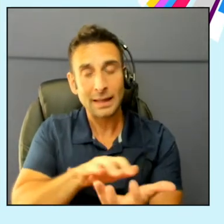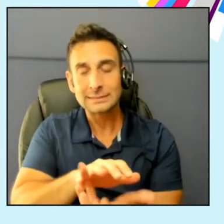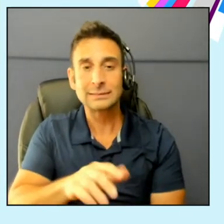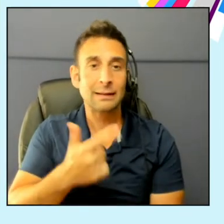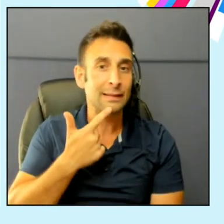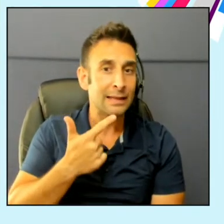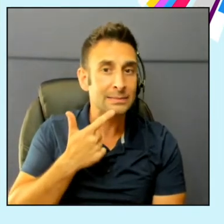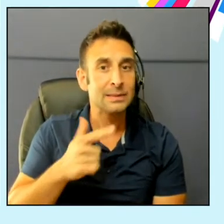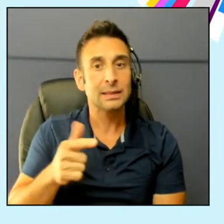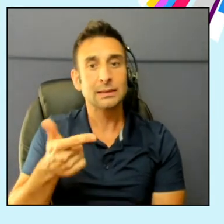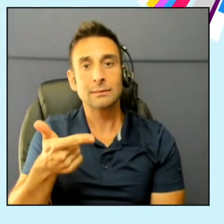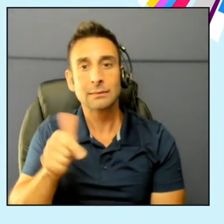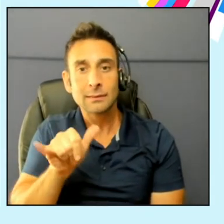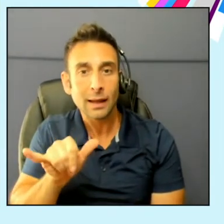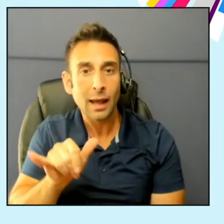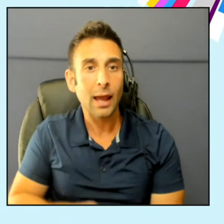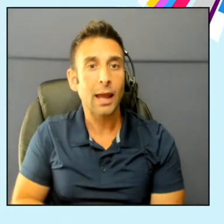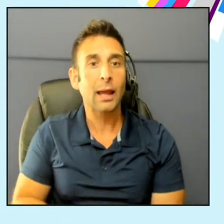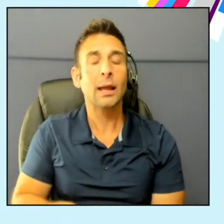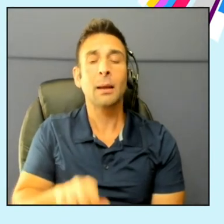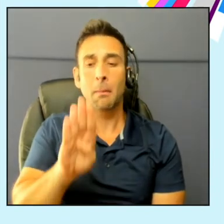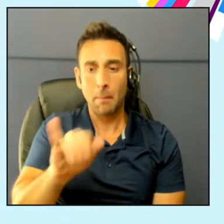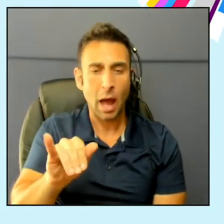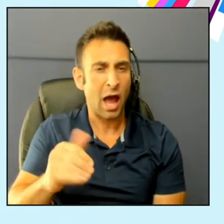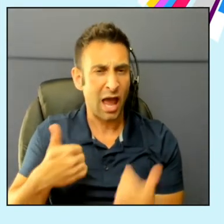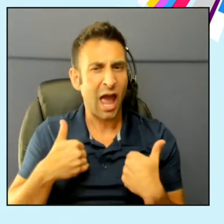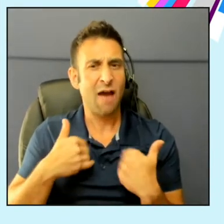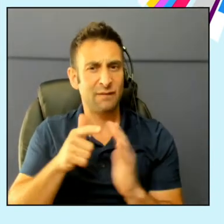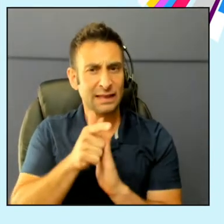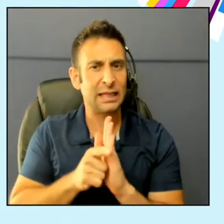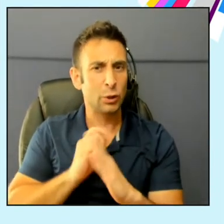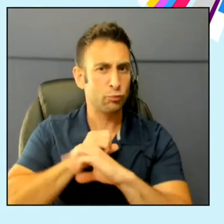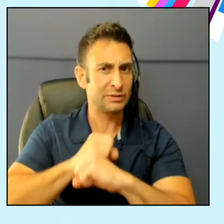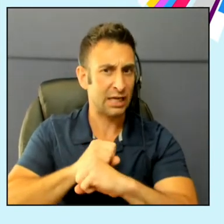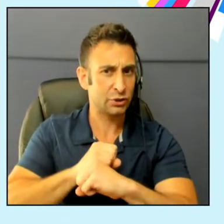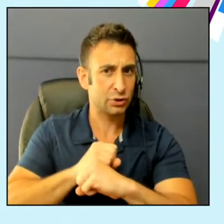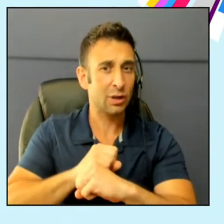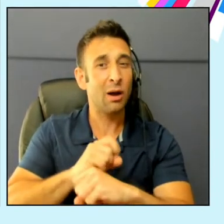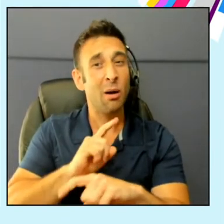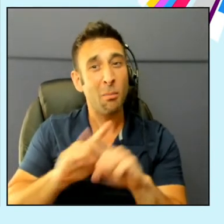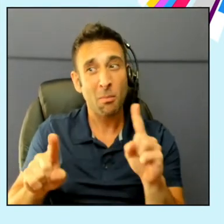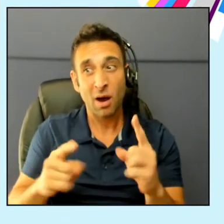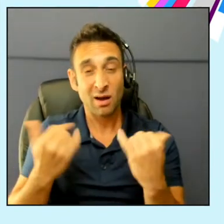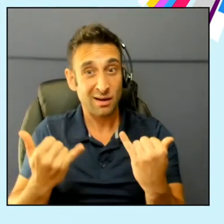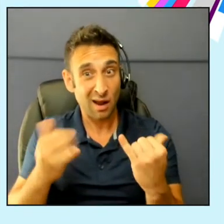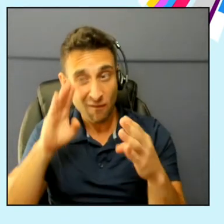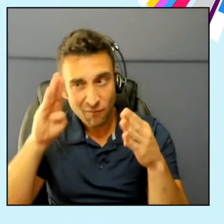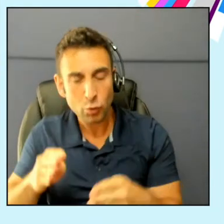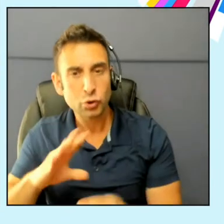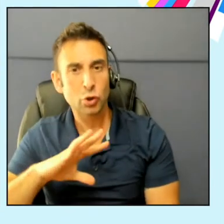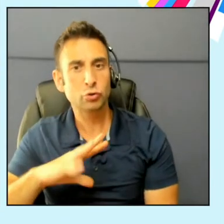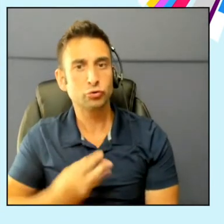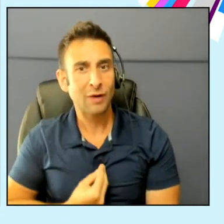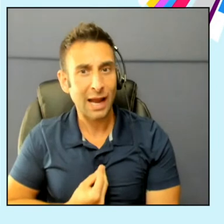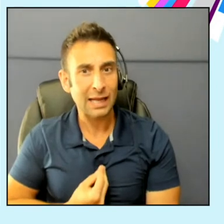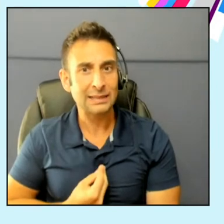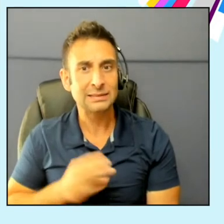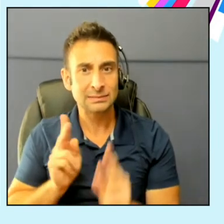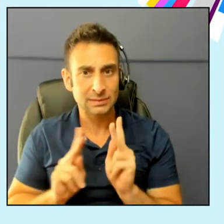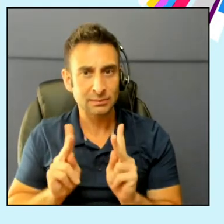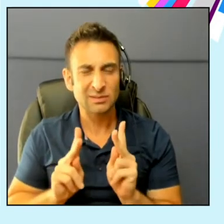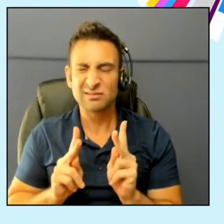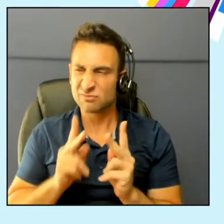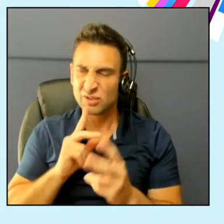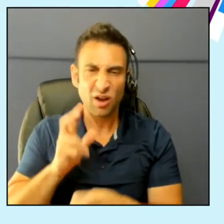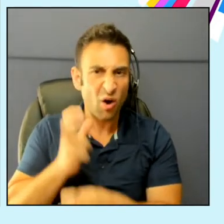lot of our legal rights are well protected. But when we think about the position of trans people, there are some real issues with kind of access to gender